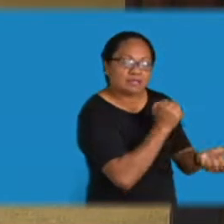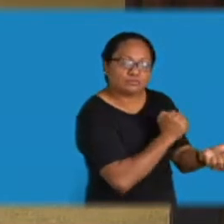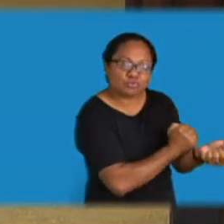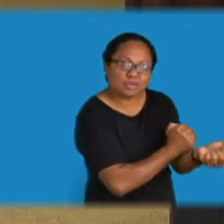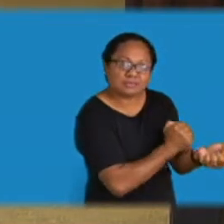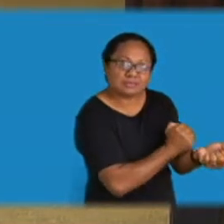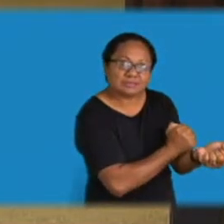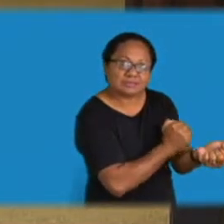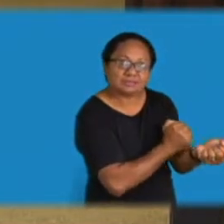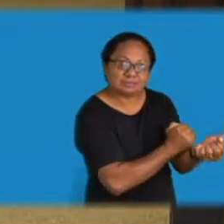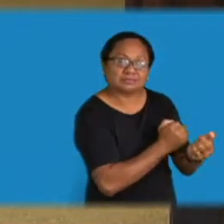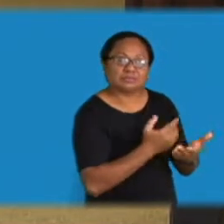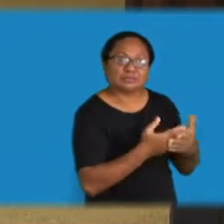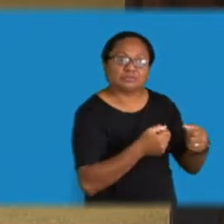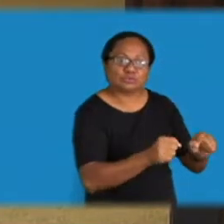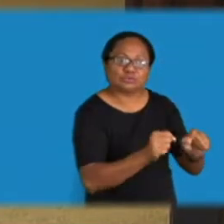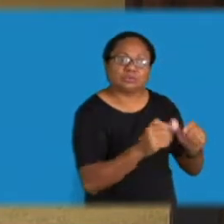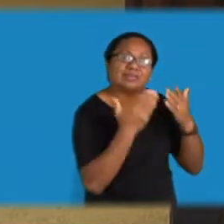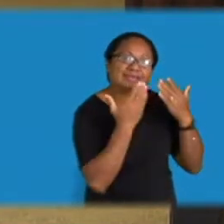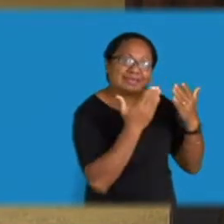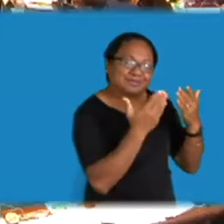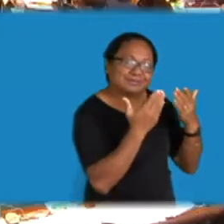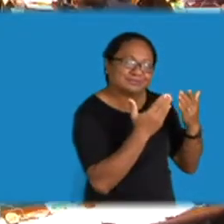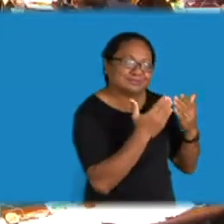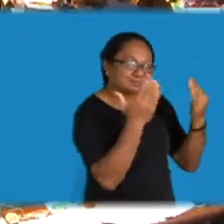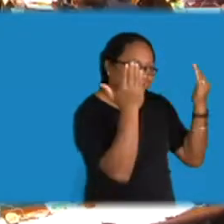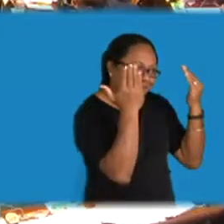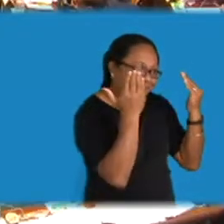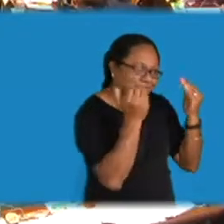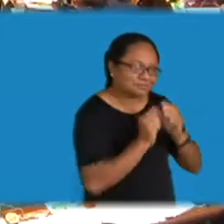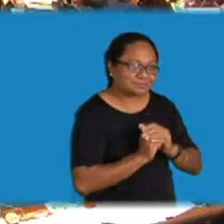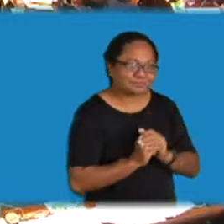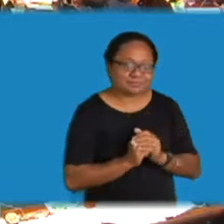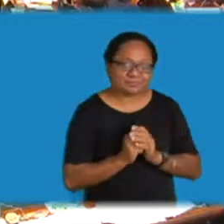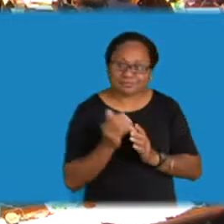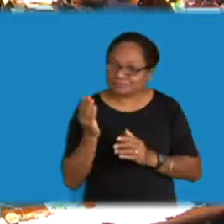selling of drugs in the streets. Thank you, Madam Speaker. Thank you, Honourable Nawakulu.